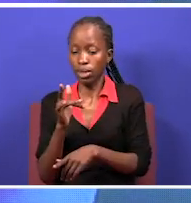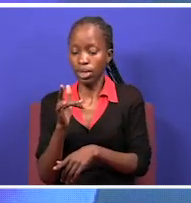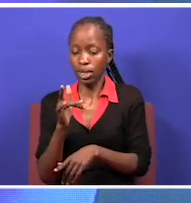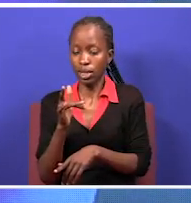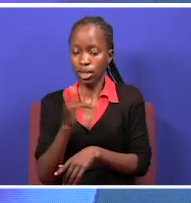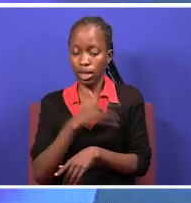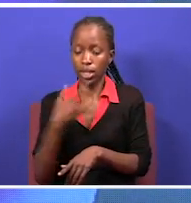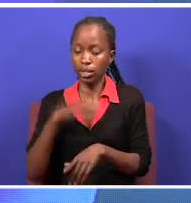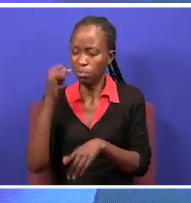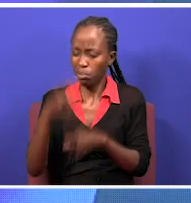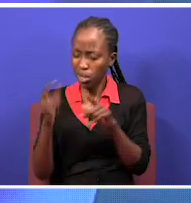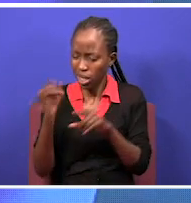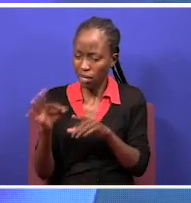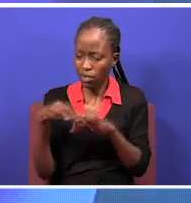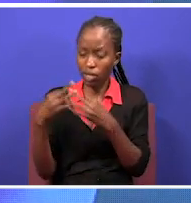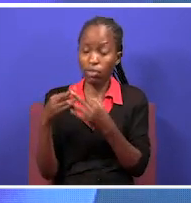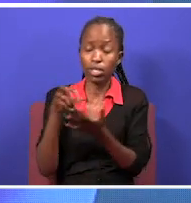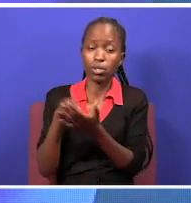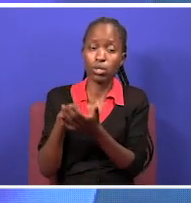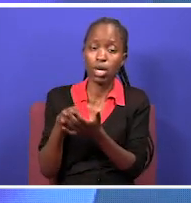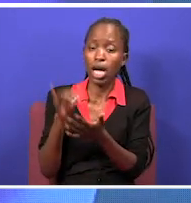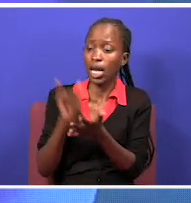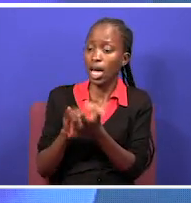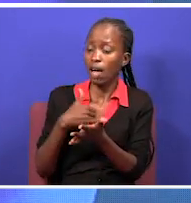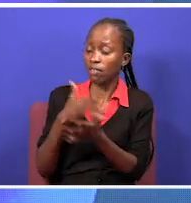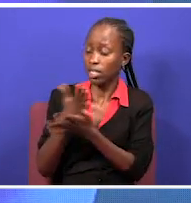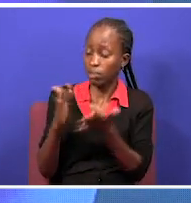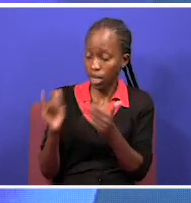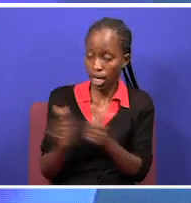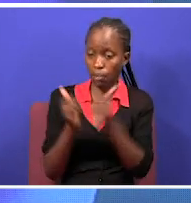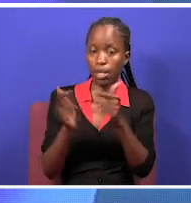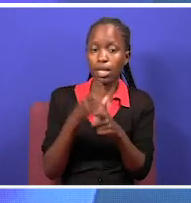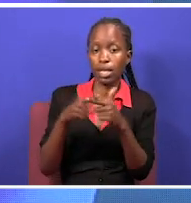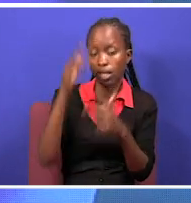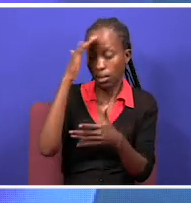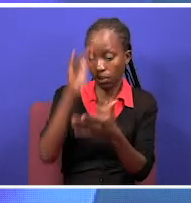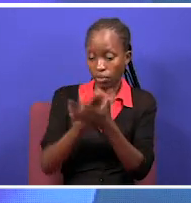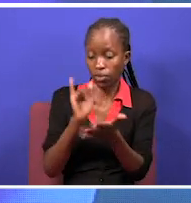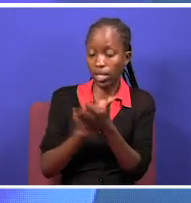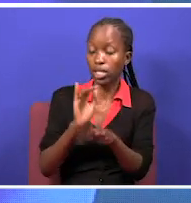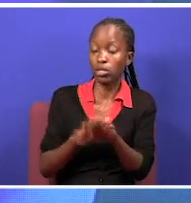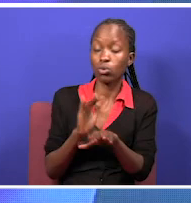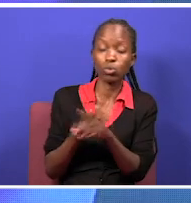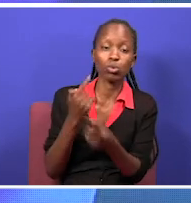family situation and there is something known, then I believe it is good to point it out.